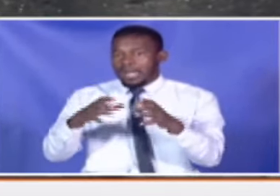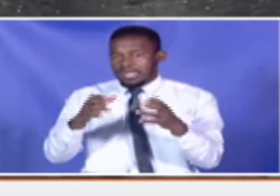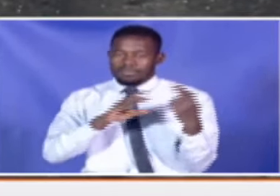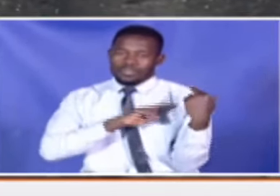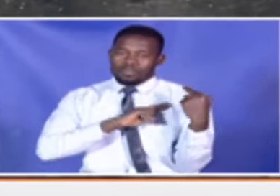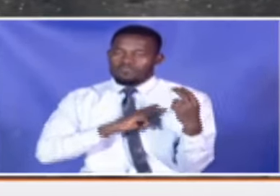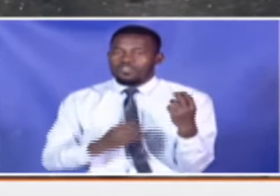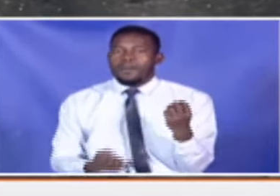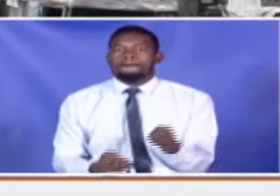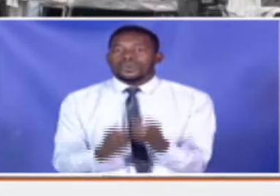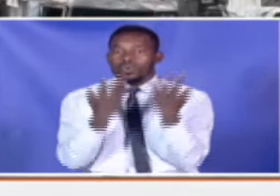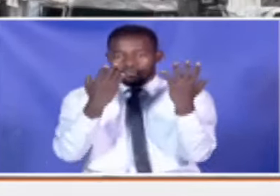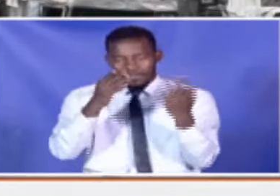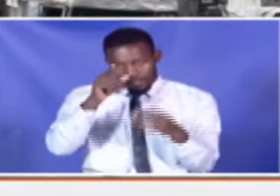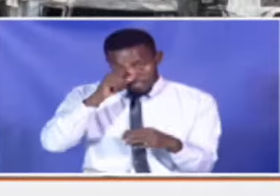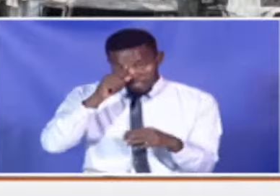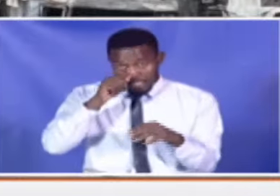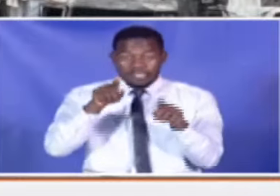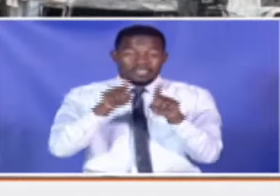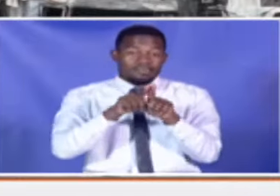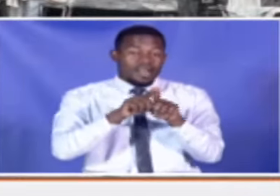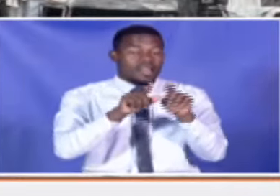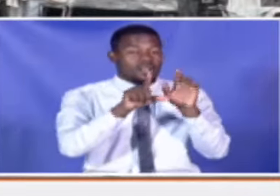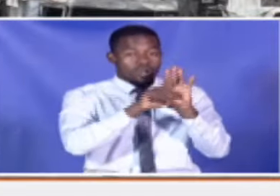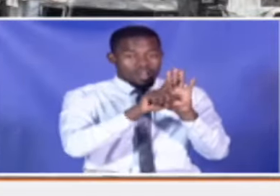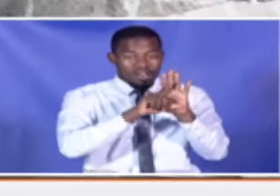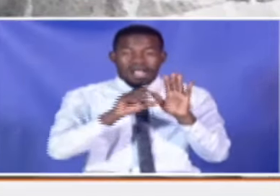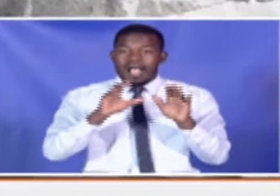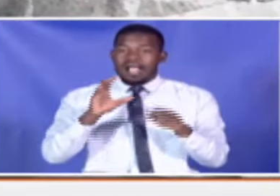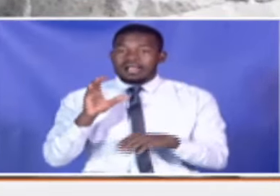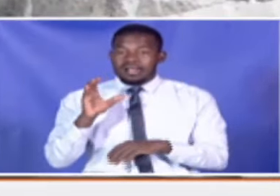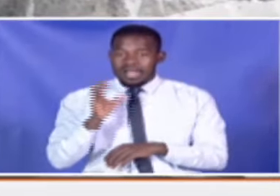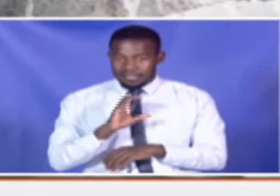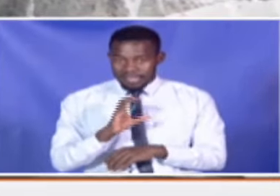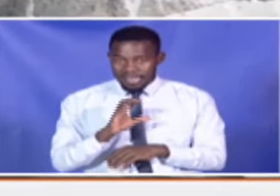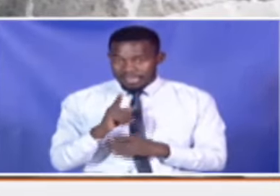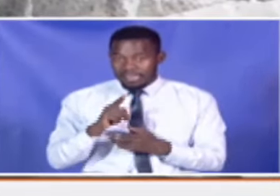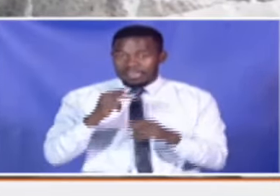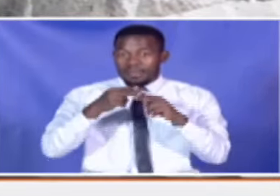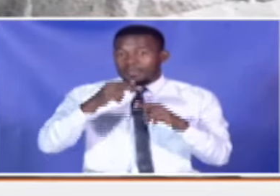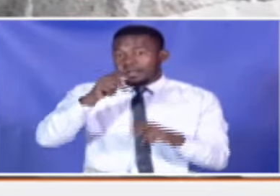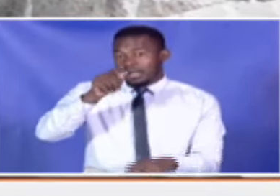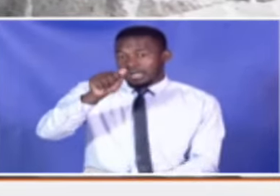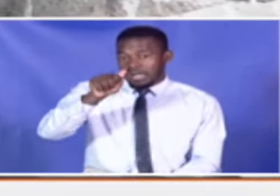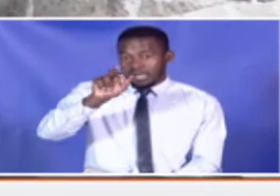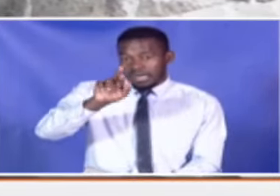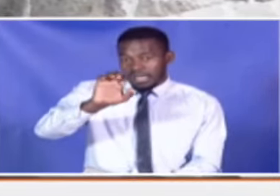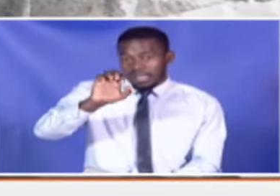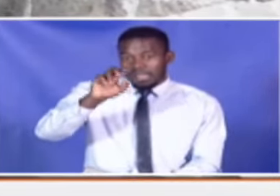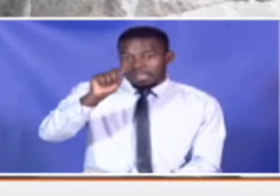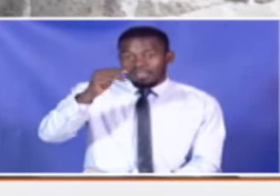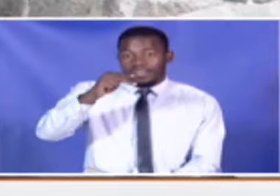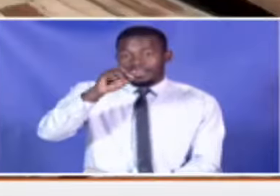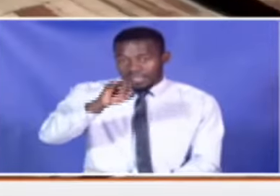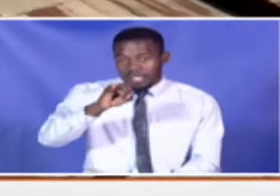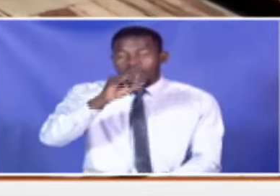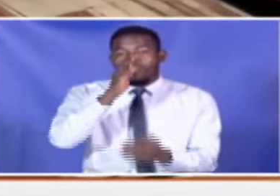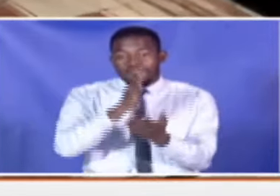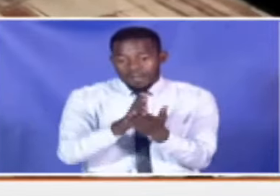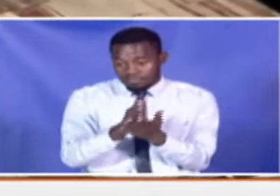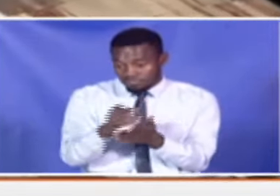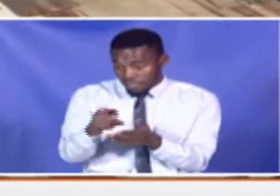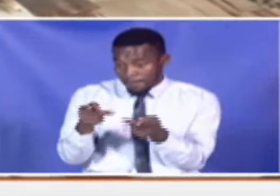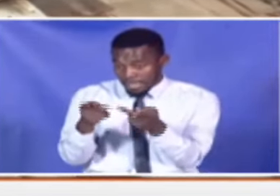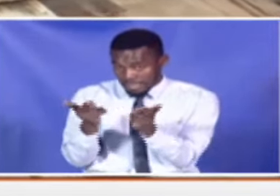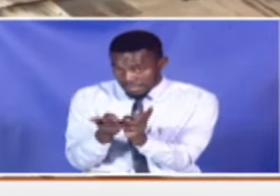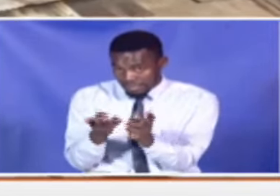explosion. Legal counsel for the lessee of the premise, Karethi Wandungi, confirmed that the site was used as a